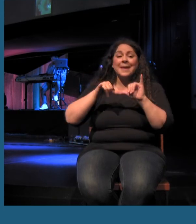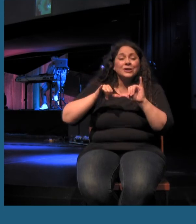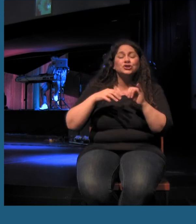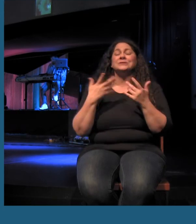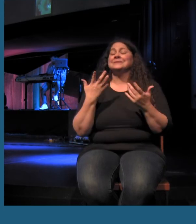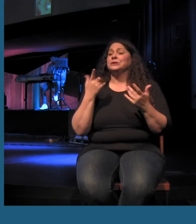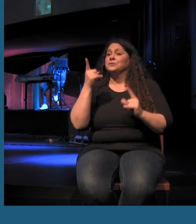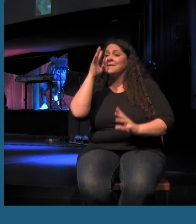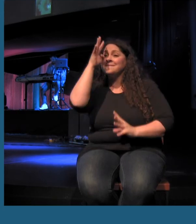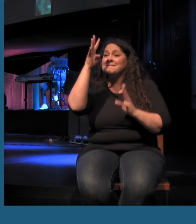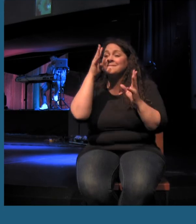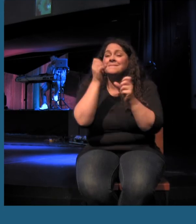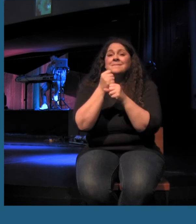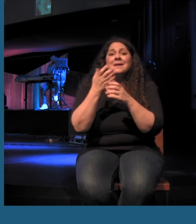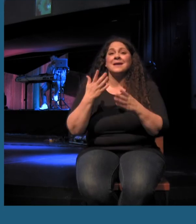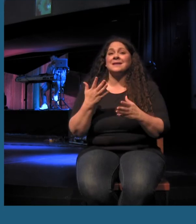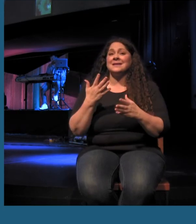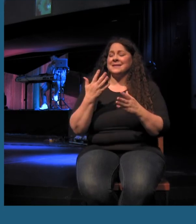inventing,